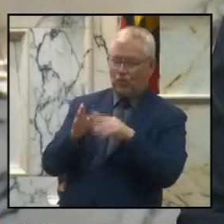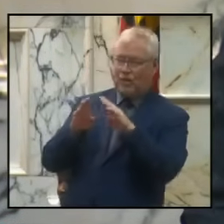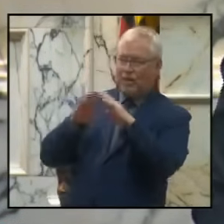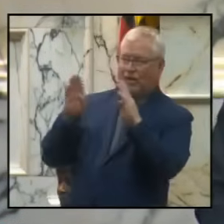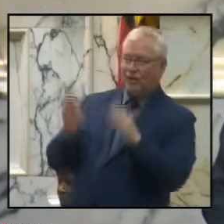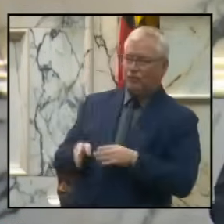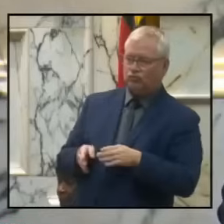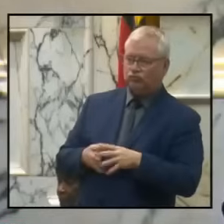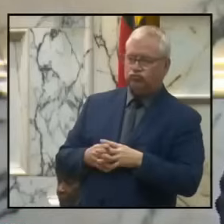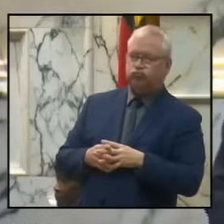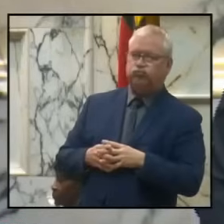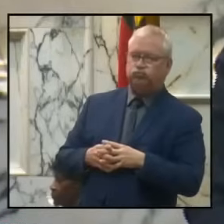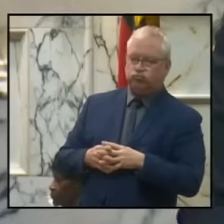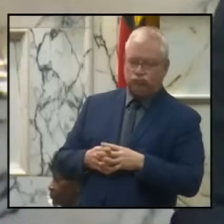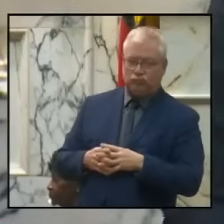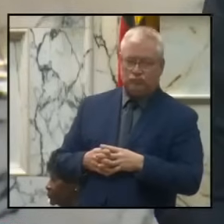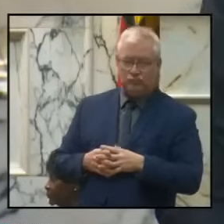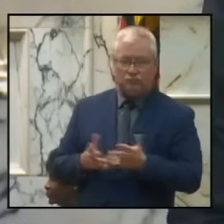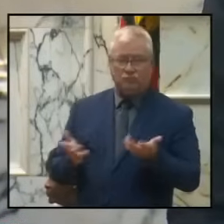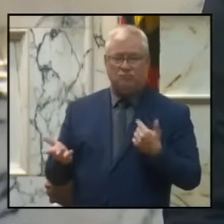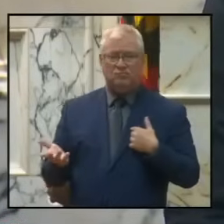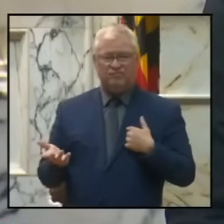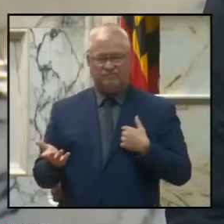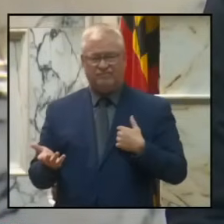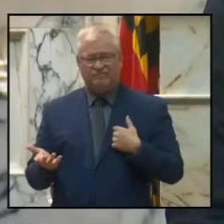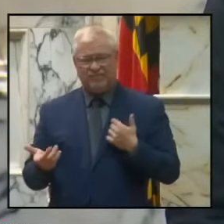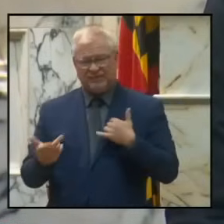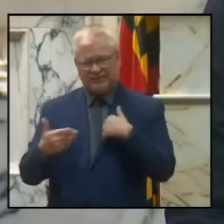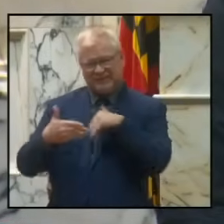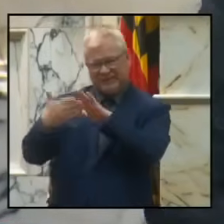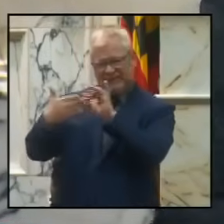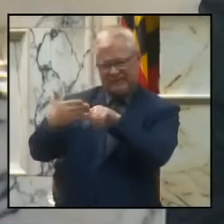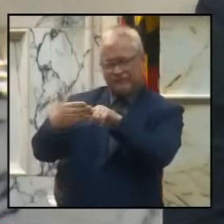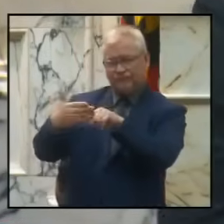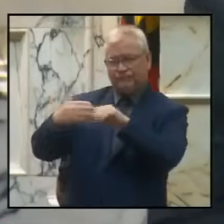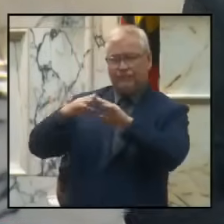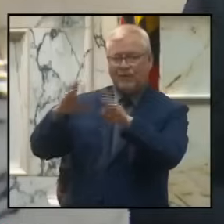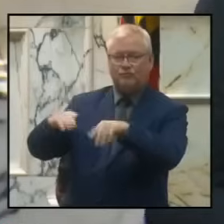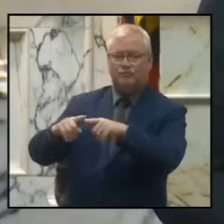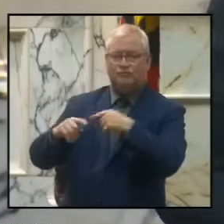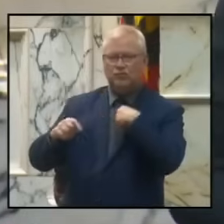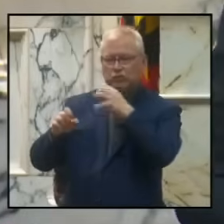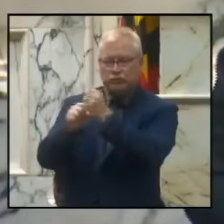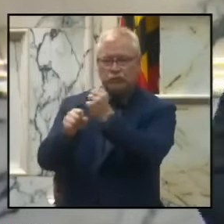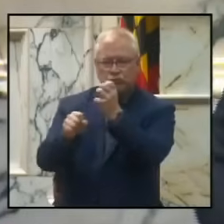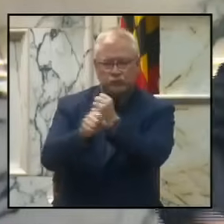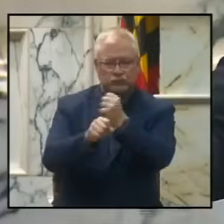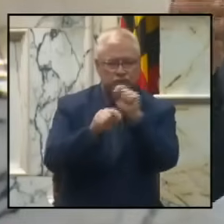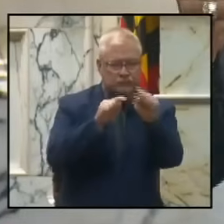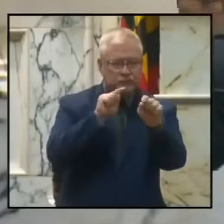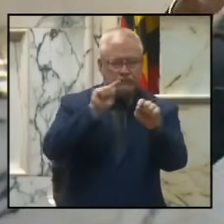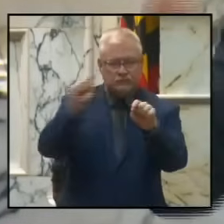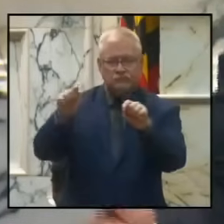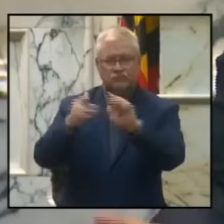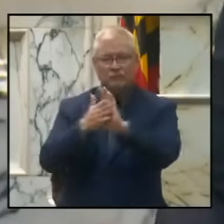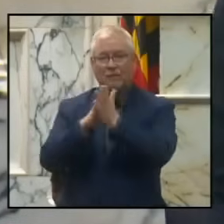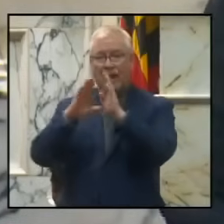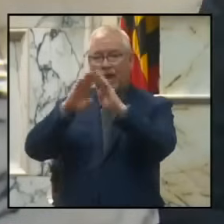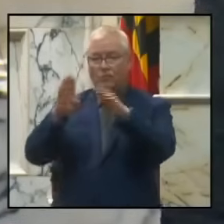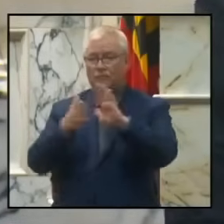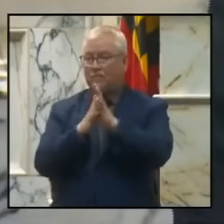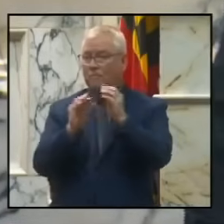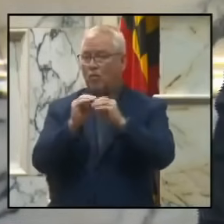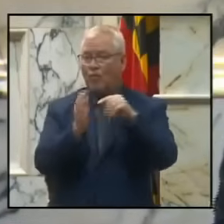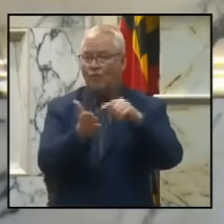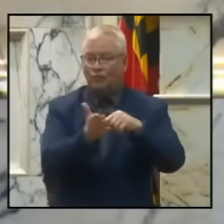Taking on this issue, guys, is a win-win-win. By making housing more affordable, we will create more good-paying jobs, we